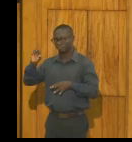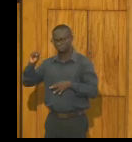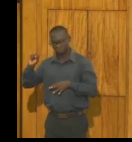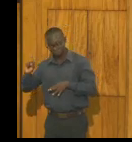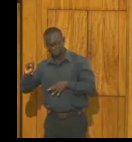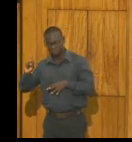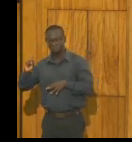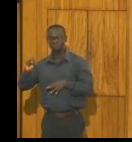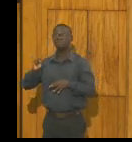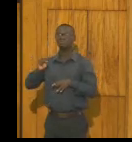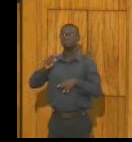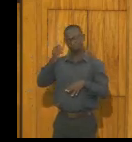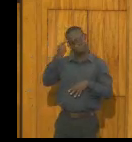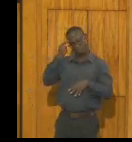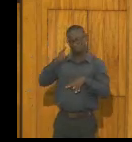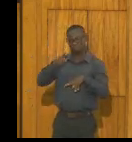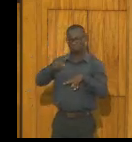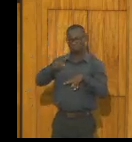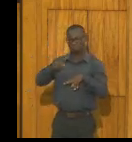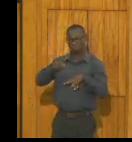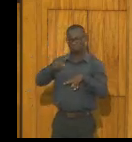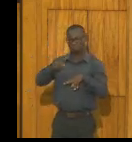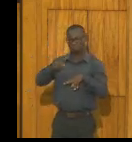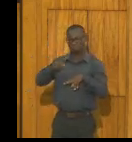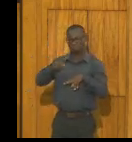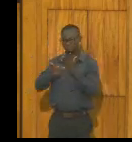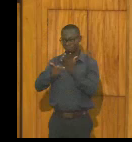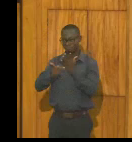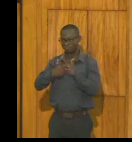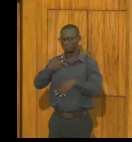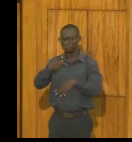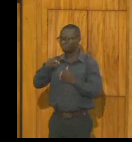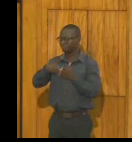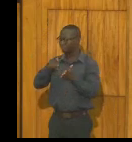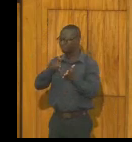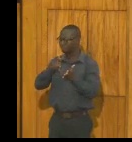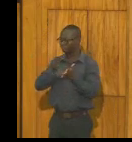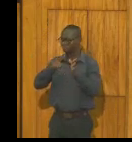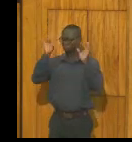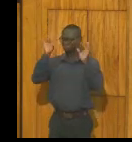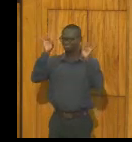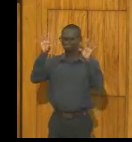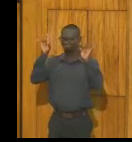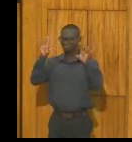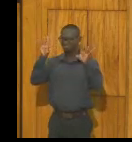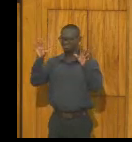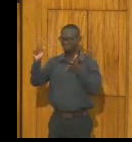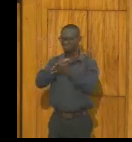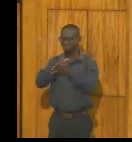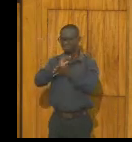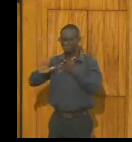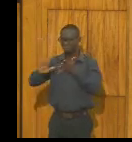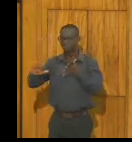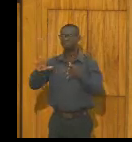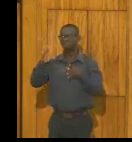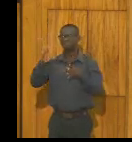the HIV program, as a result of the devastating damage that the disease has